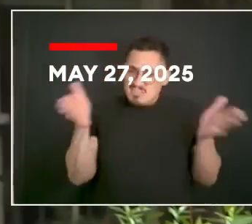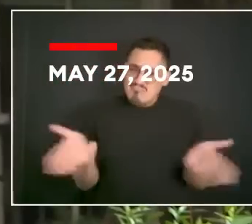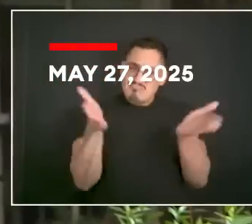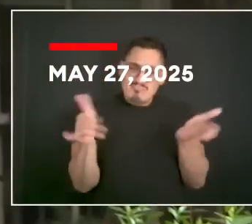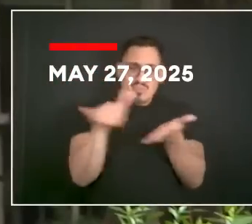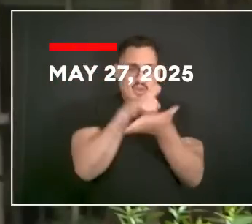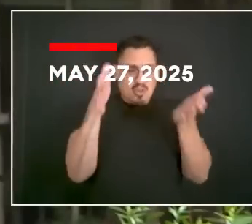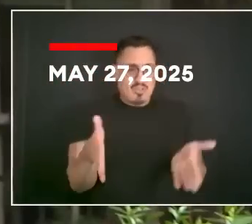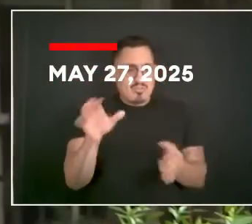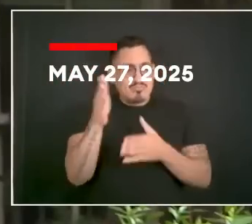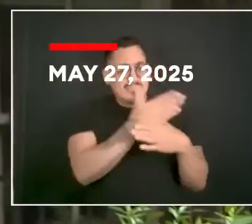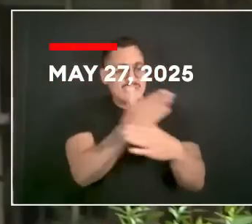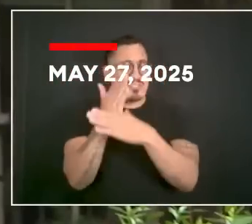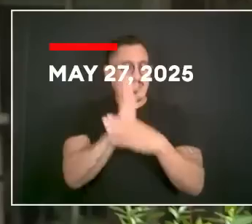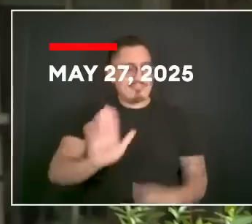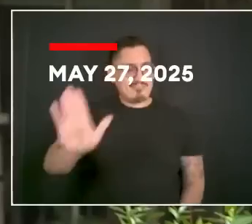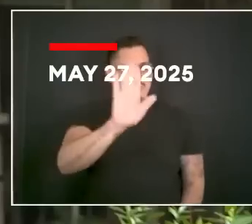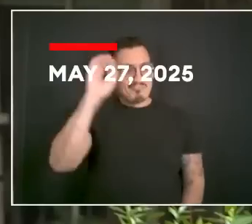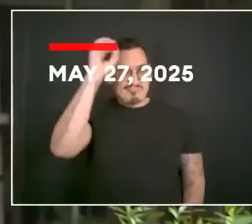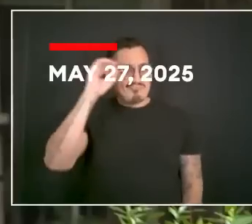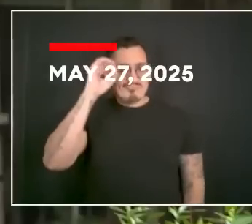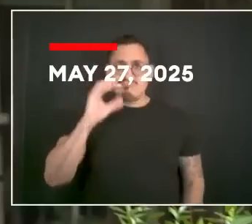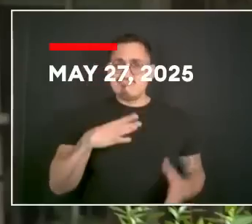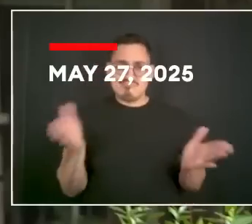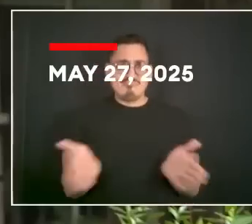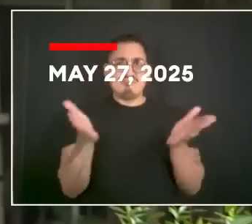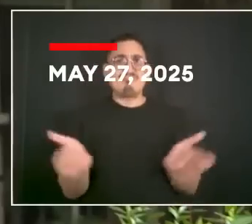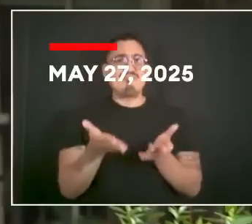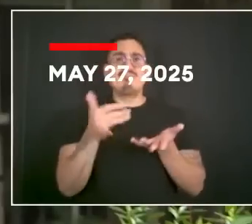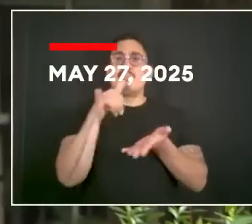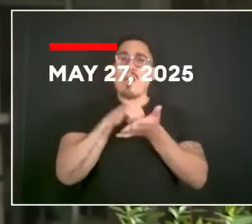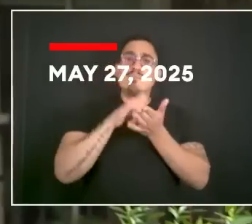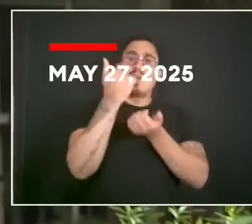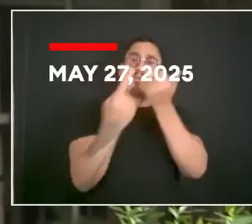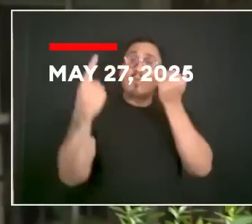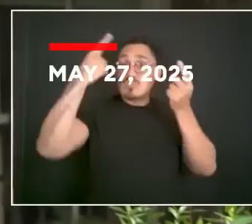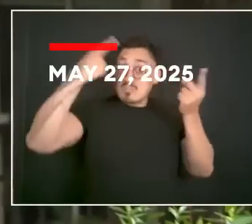bike lanes. Now the opinion's coming from inside the house a little bit. Inside the house, he's not in the house anymore.